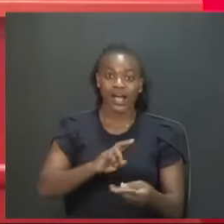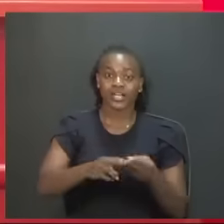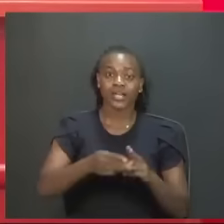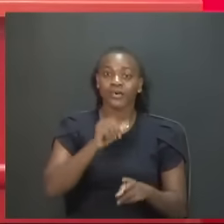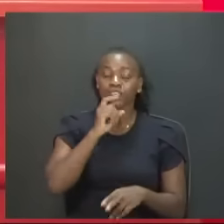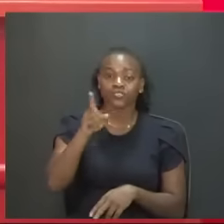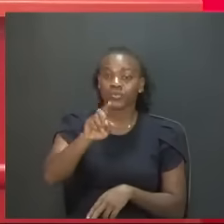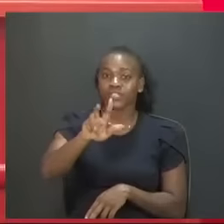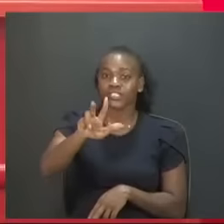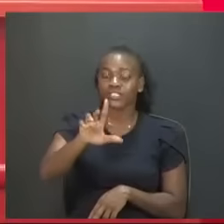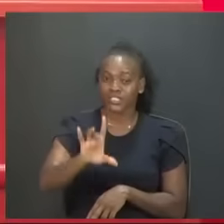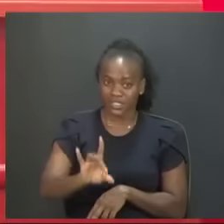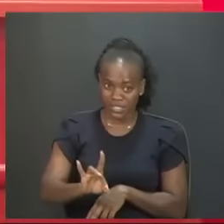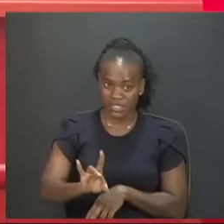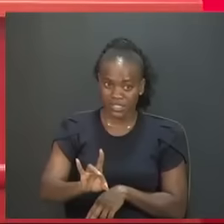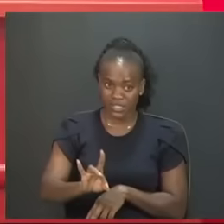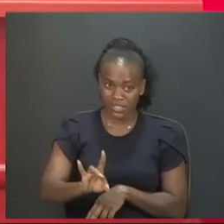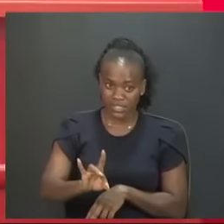Honorable Minority Leader,